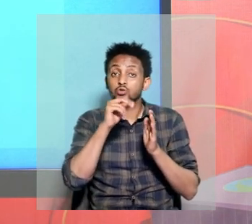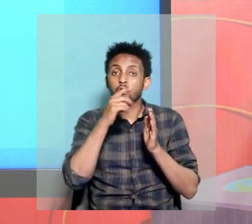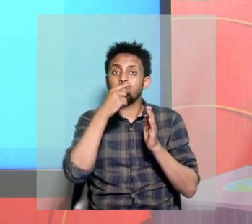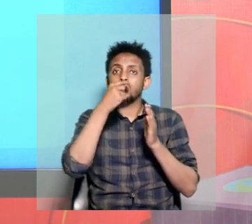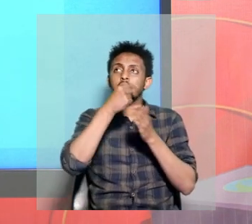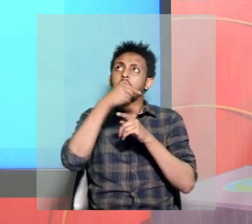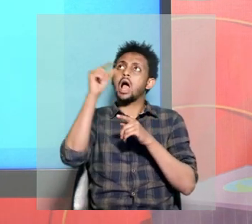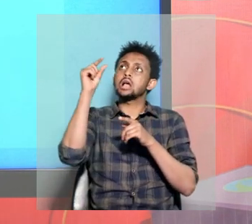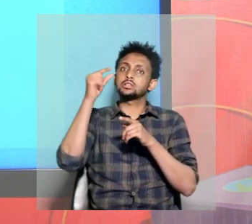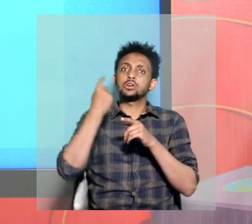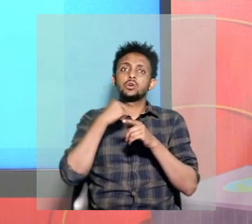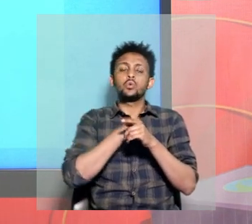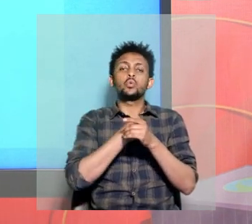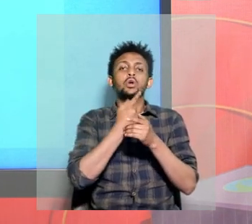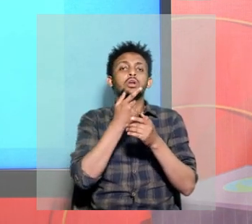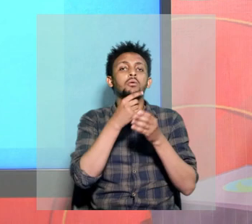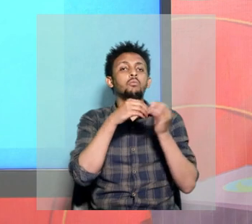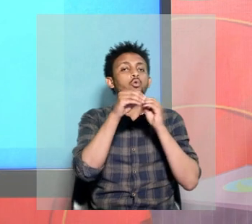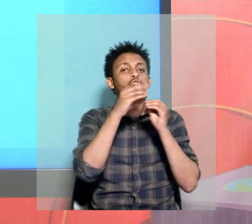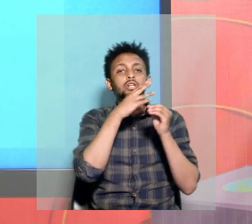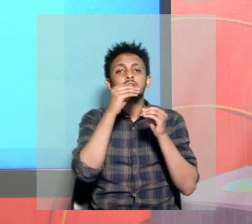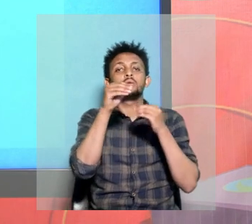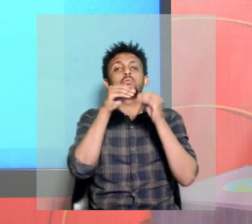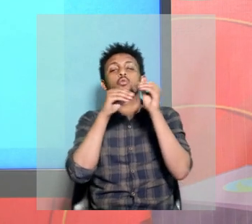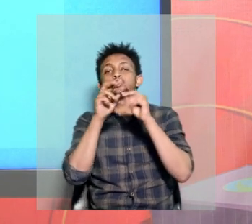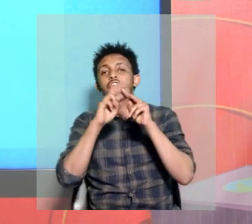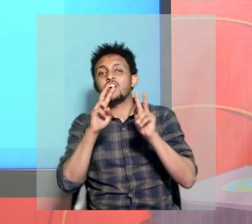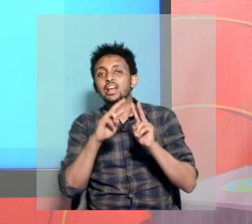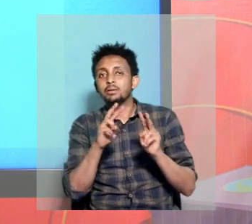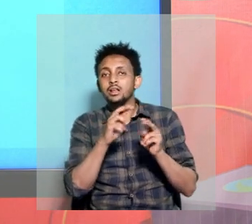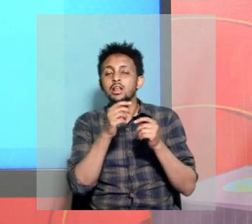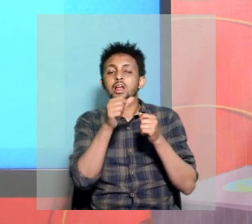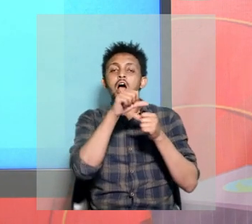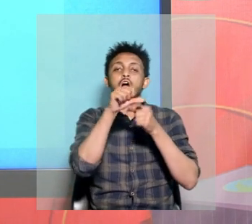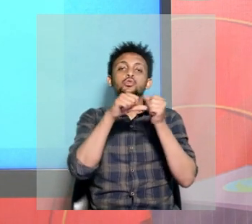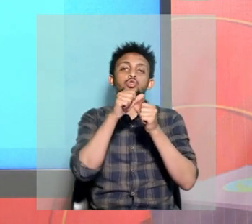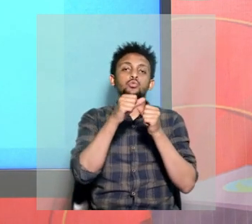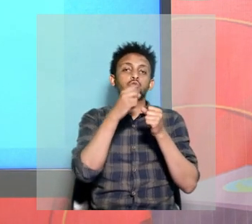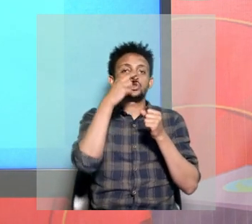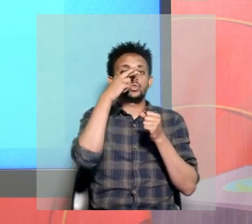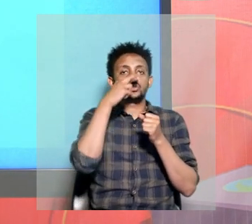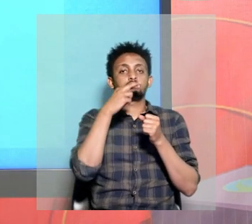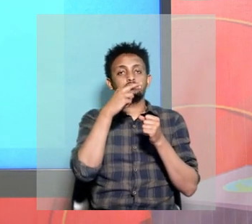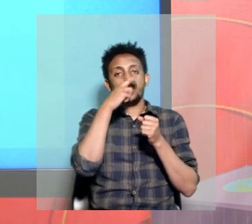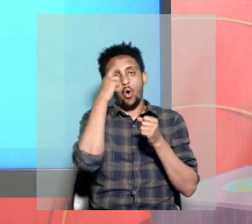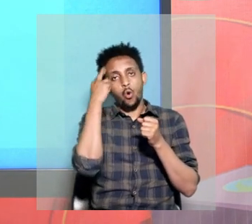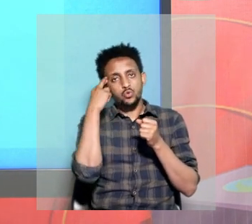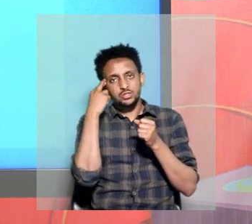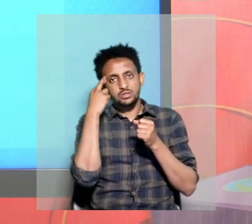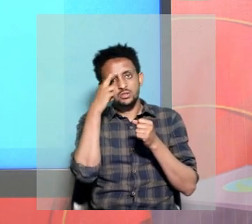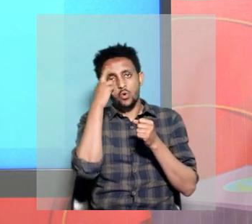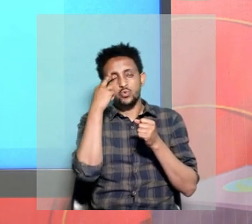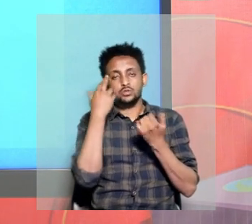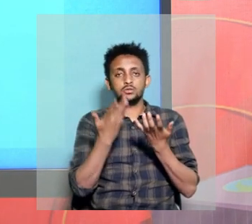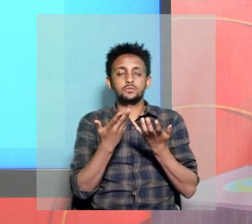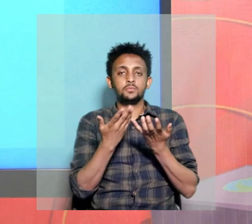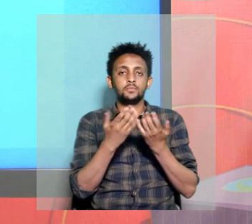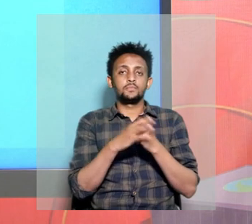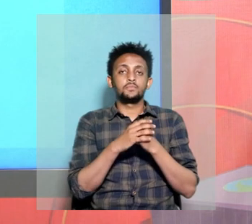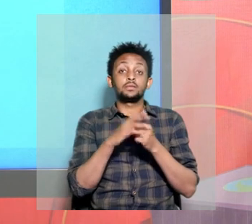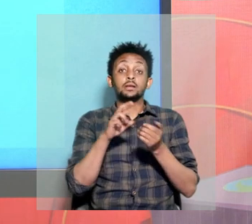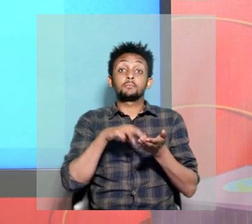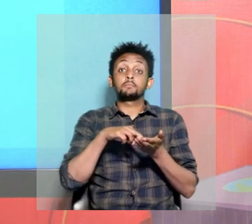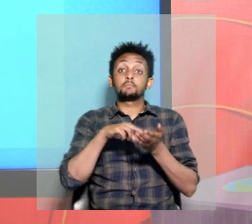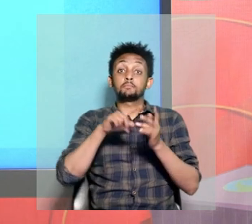gas, we are trying to deal about motion and motion variables associated with their cause, with force and momentum and so on.